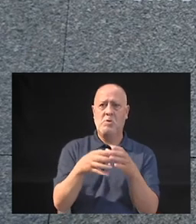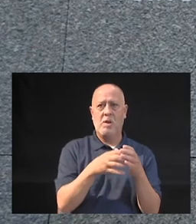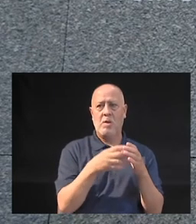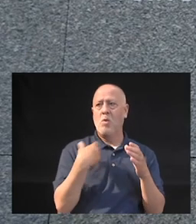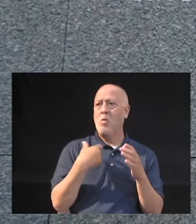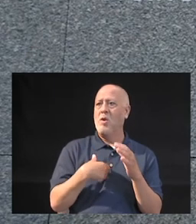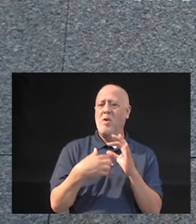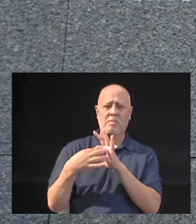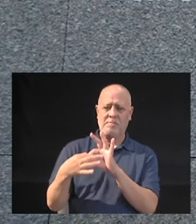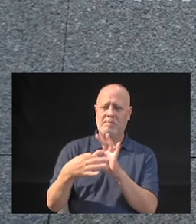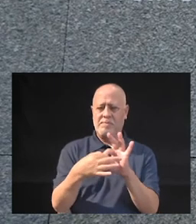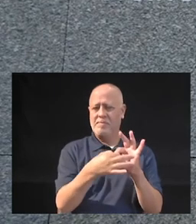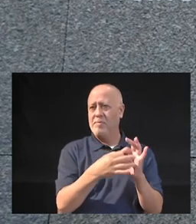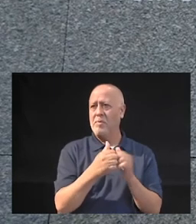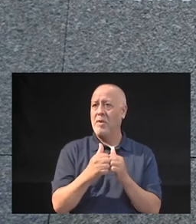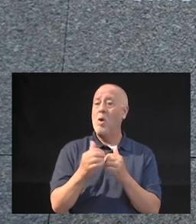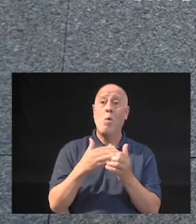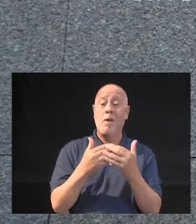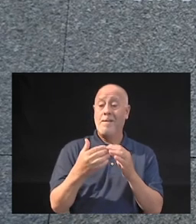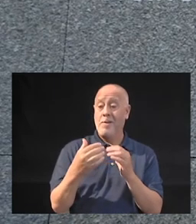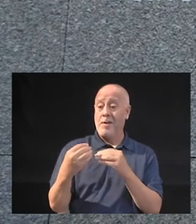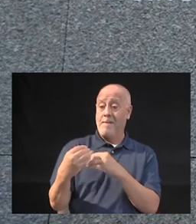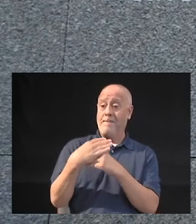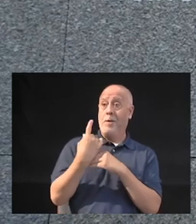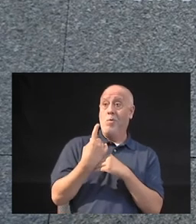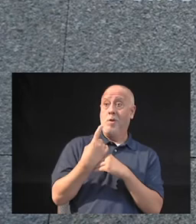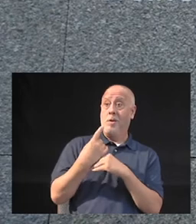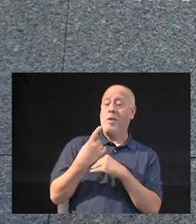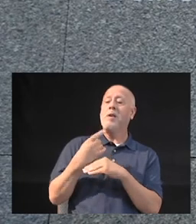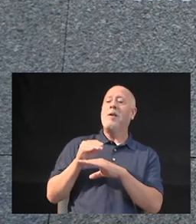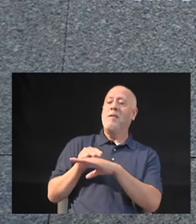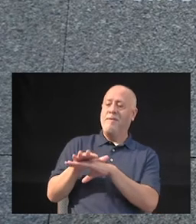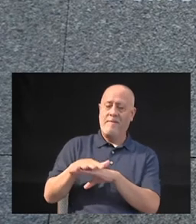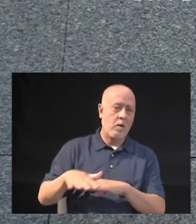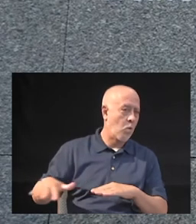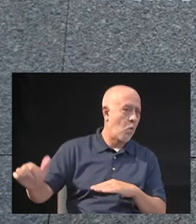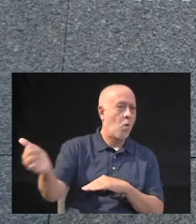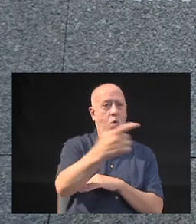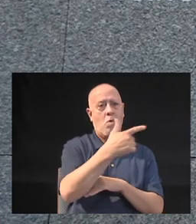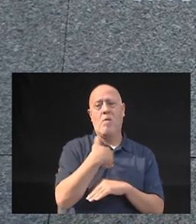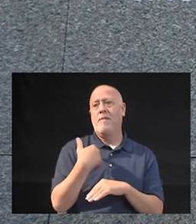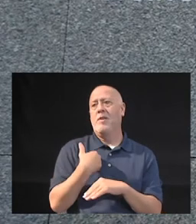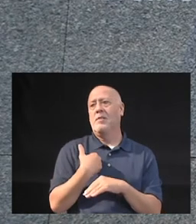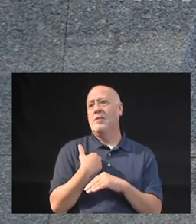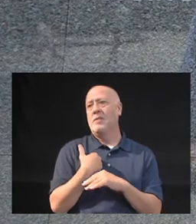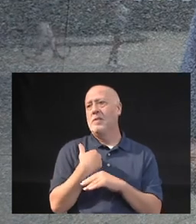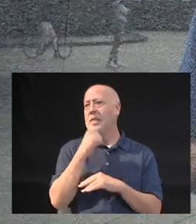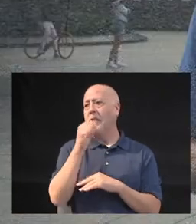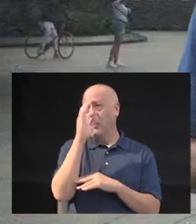destiny. Whatever affects one directly affects all indirectly.